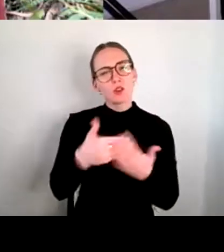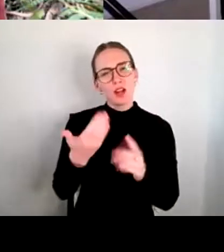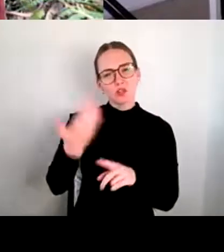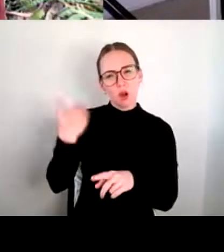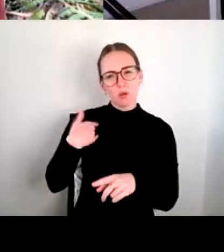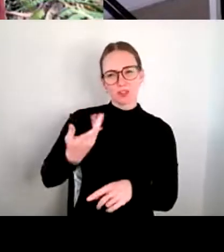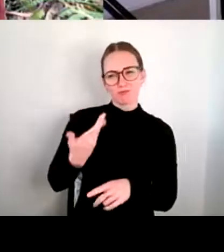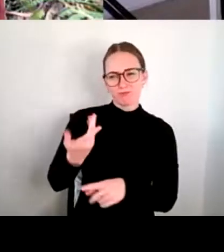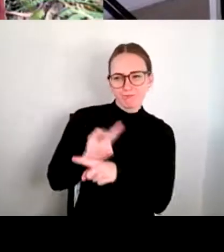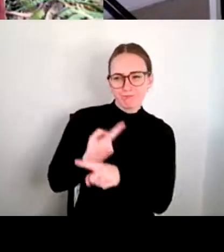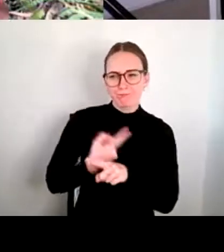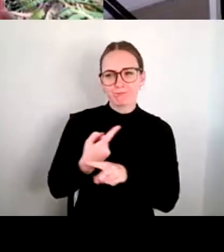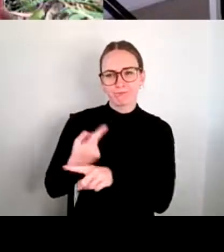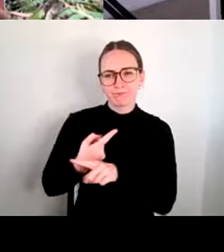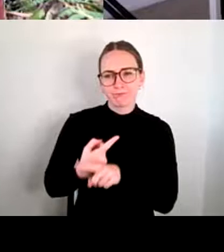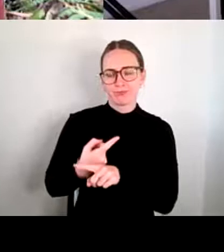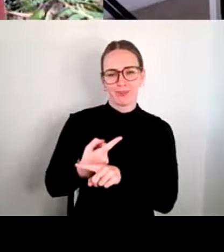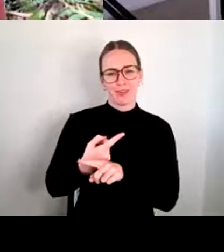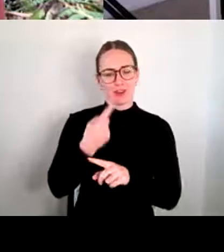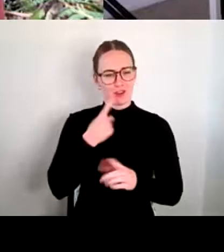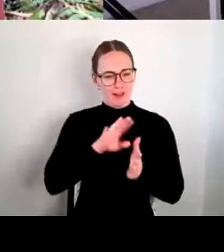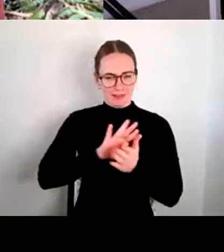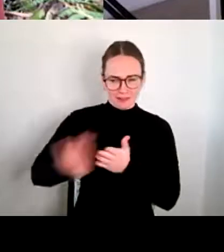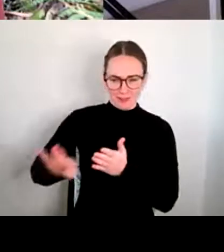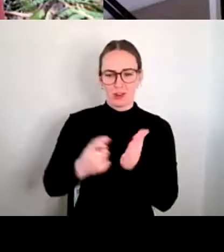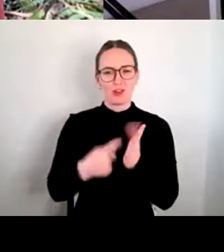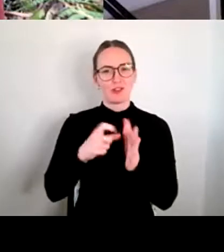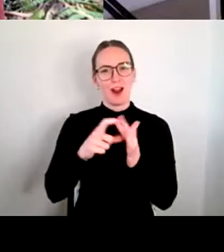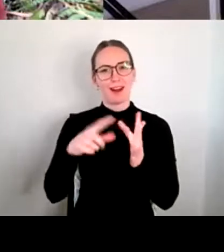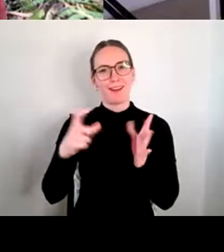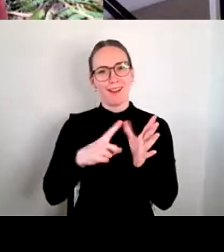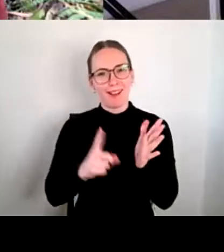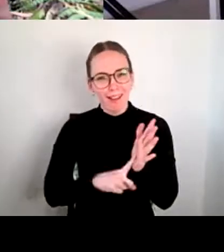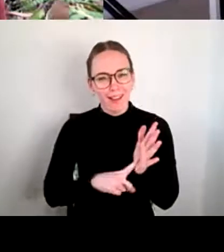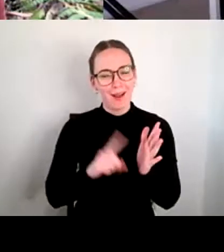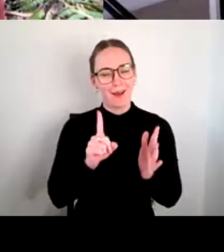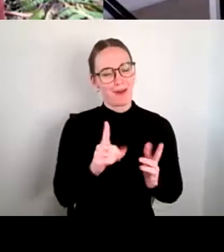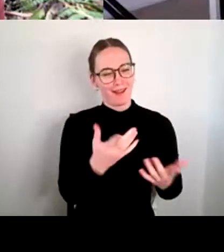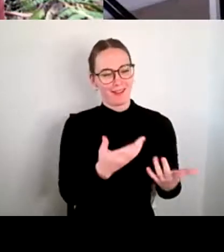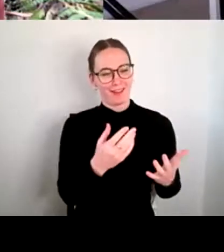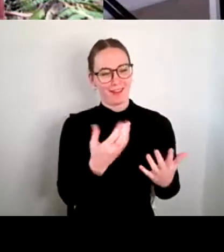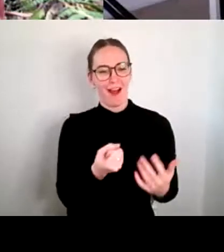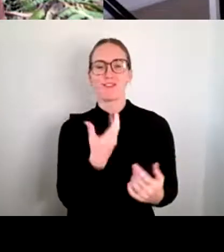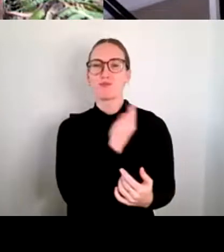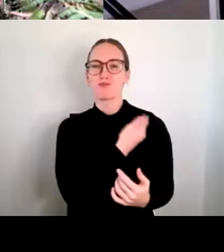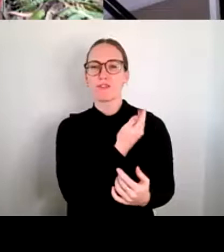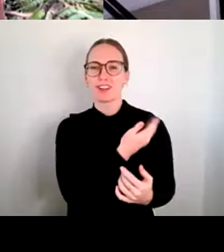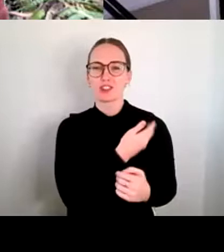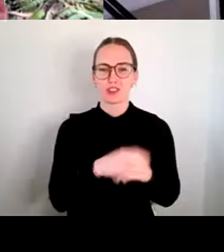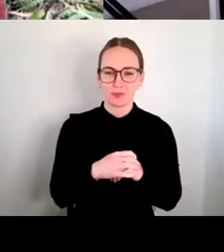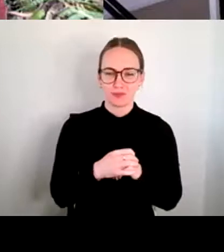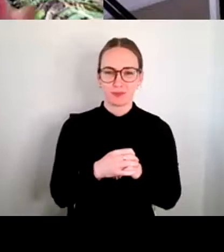to divorce that idea of it being radical, but also having privilege in it, because you can only protest because you have an inherent privilege,